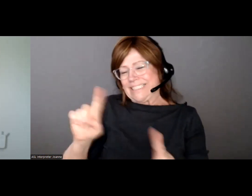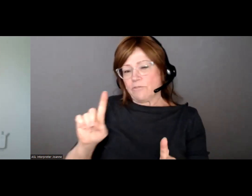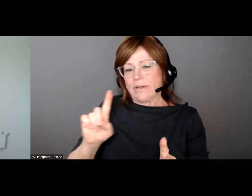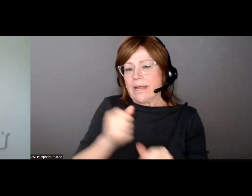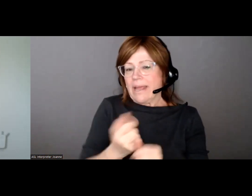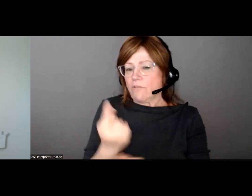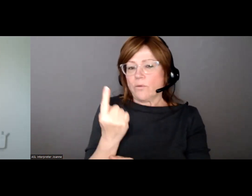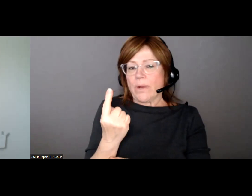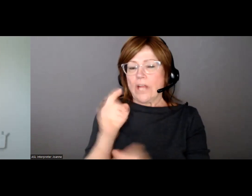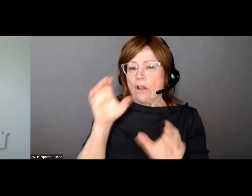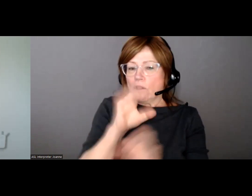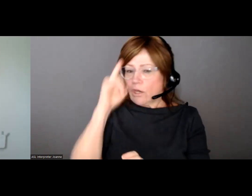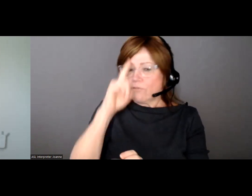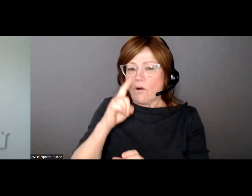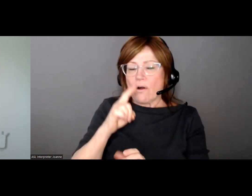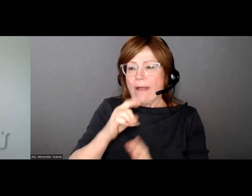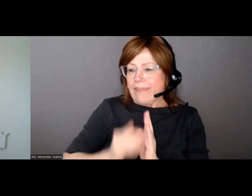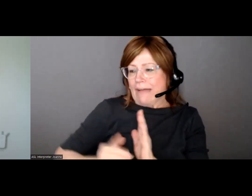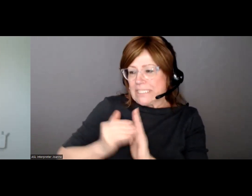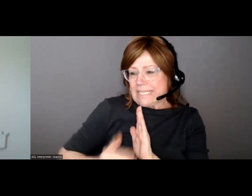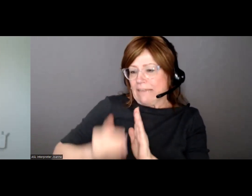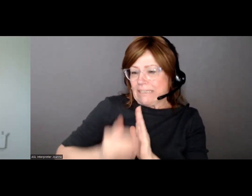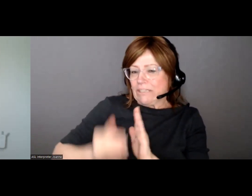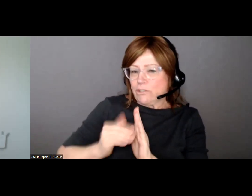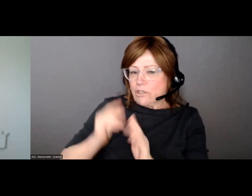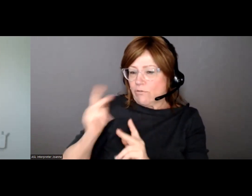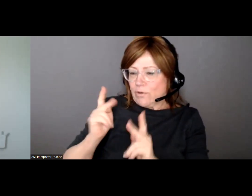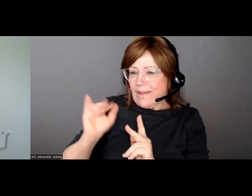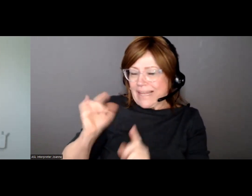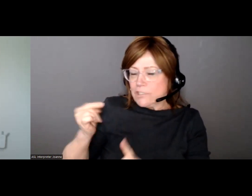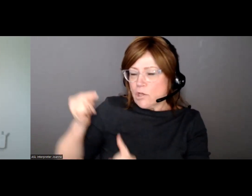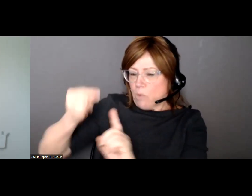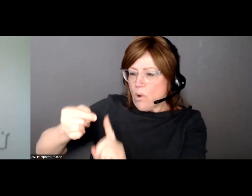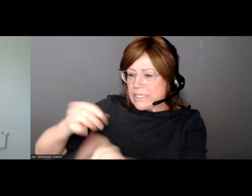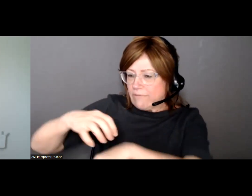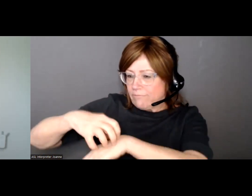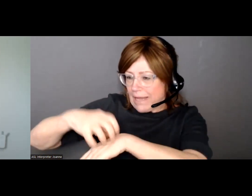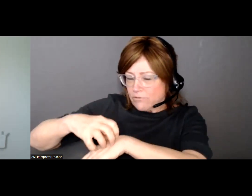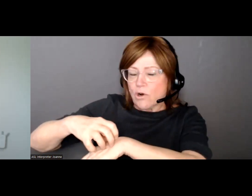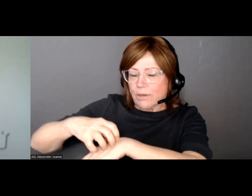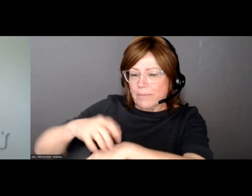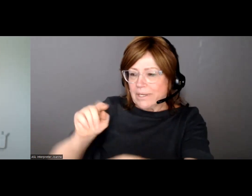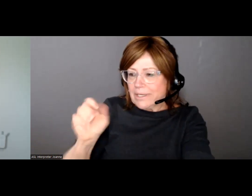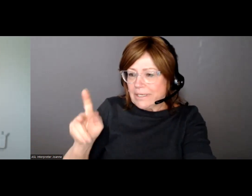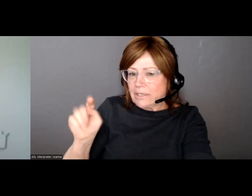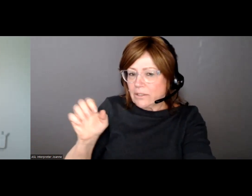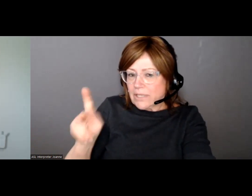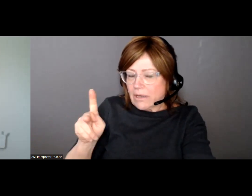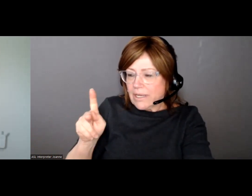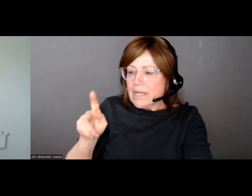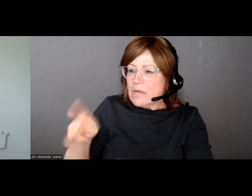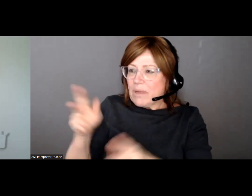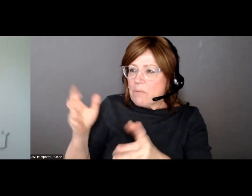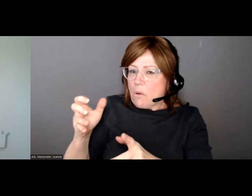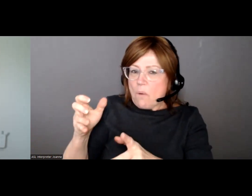for like thousands and thousands of views, and that's like sort of the point of the platform. You either want things to just like blow up, but if